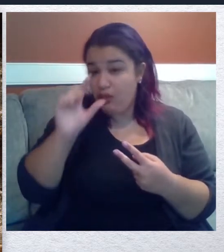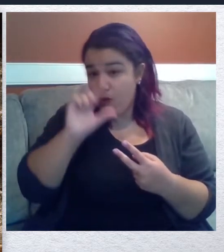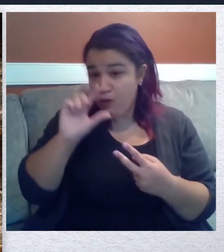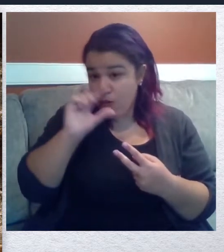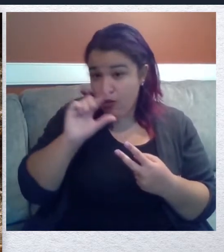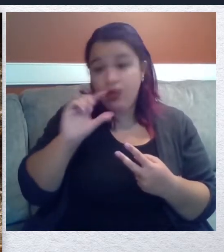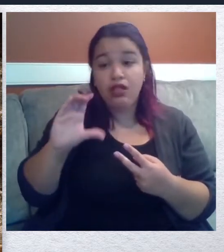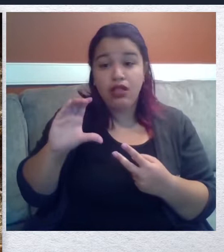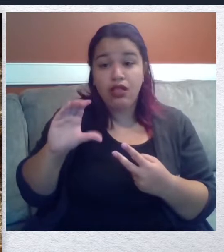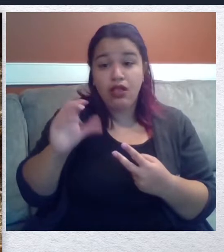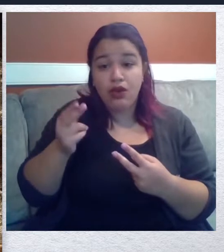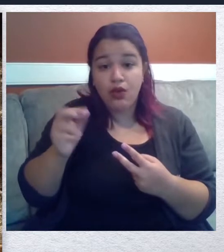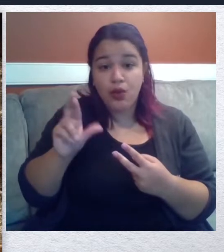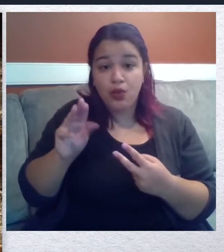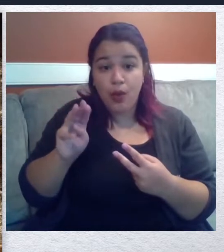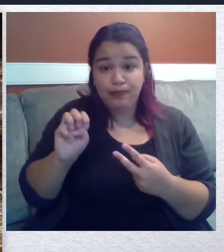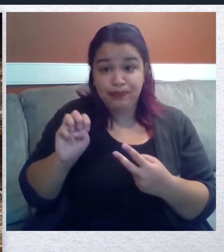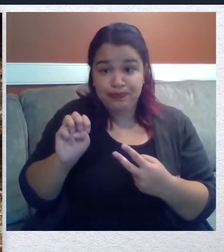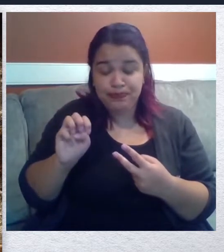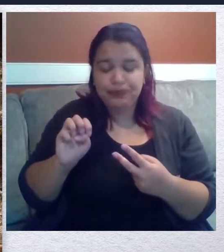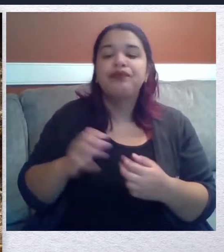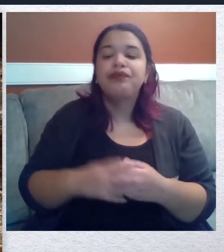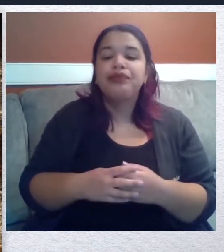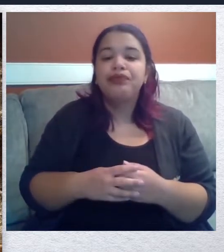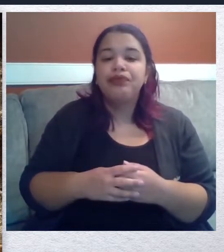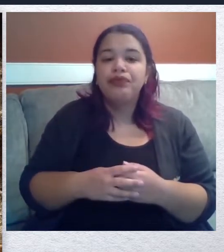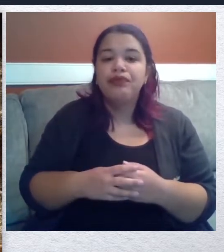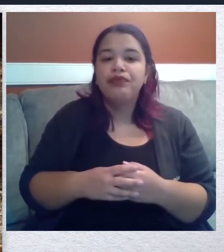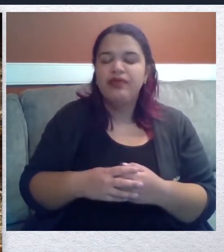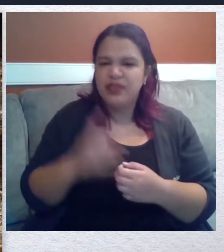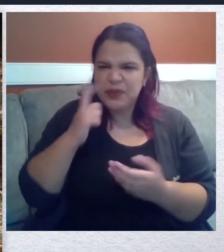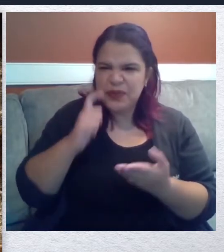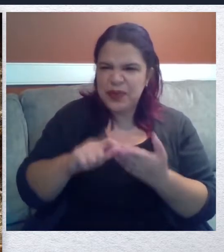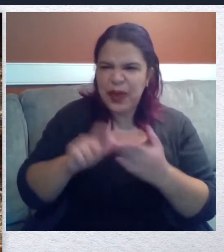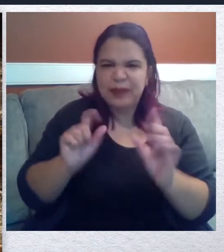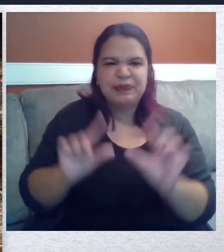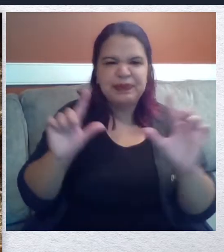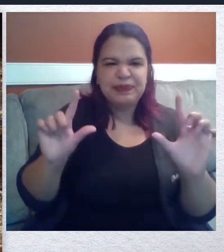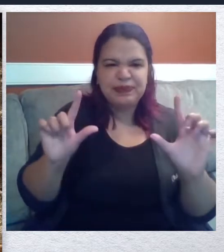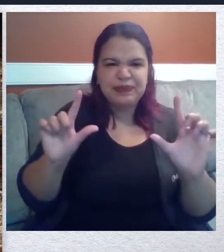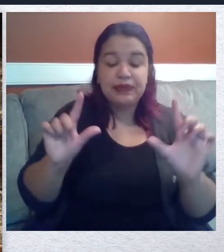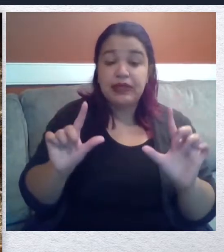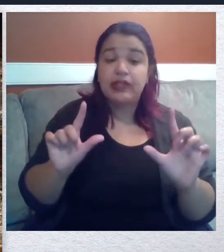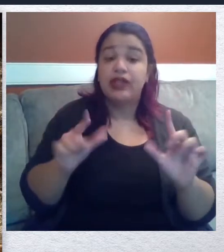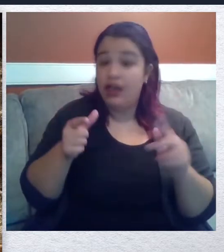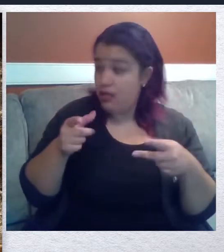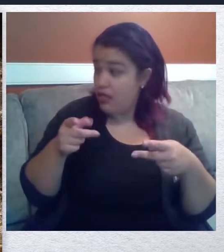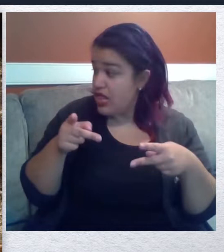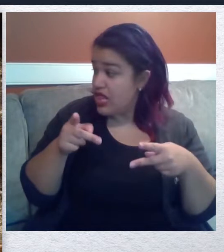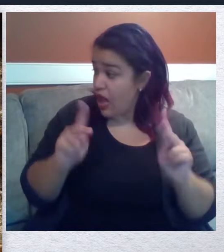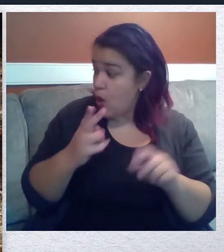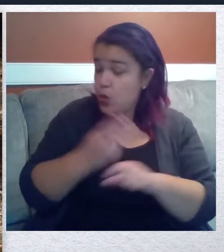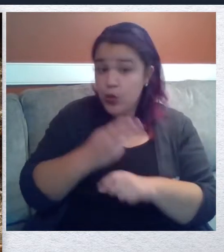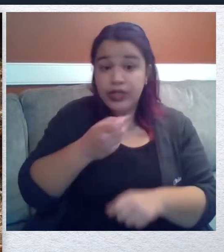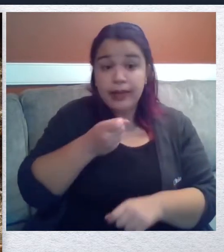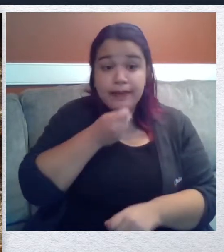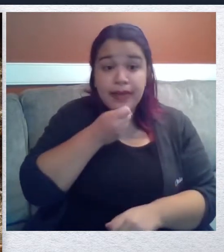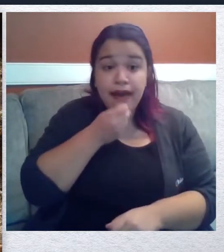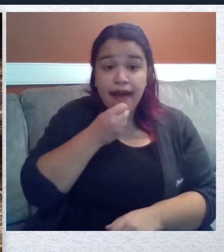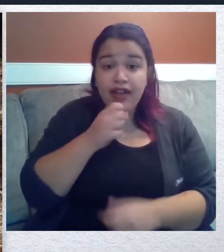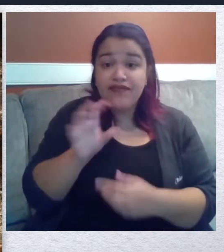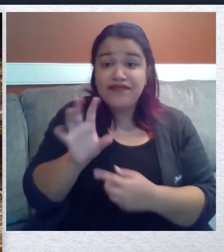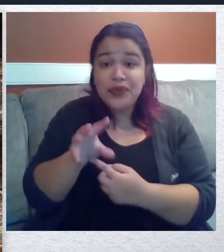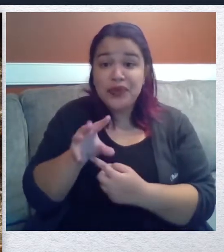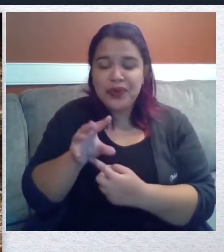and camera. Be sure to allow it so you'll be seen and heard in your meeting. Enter your